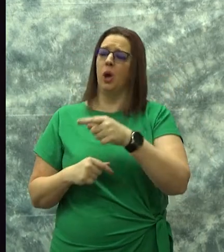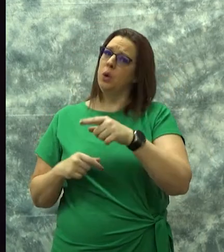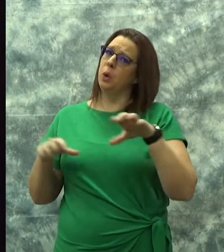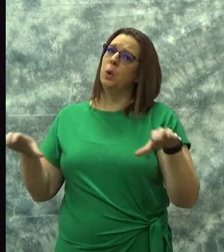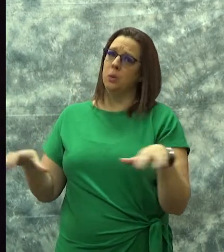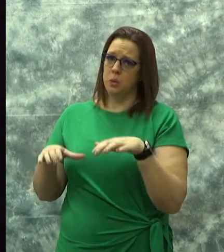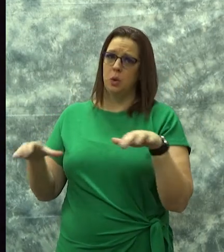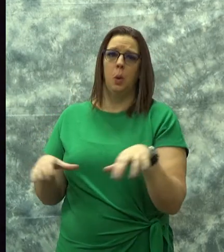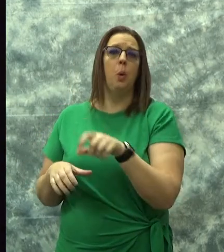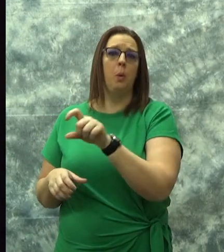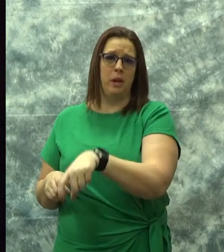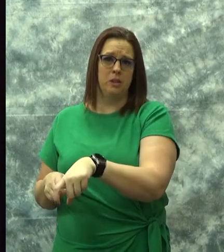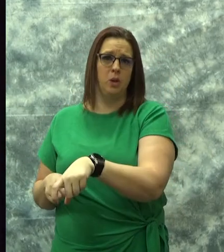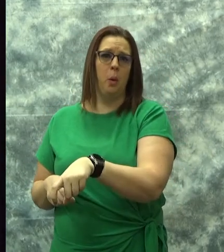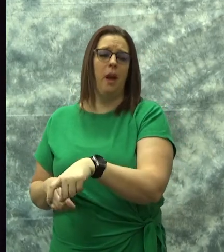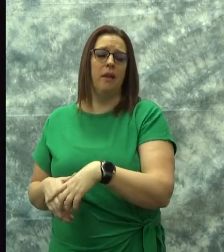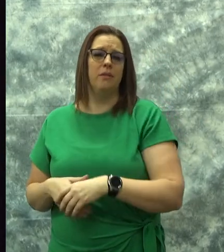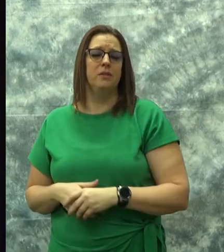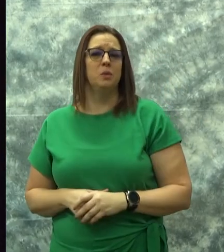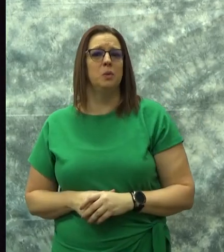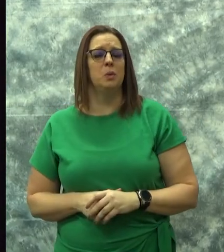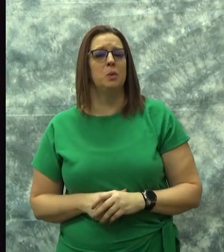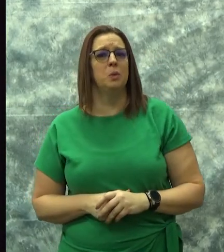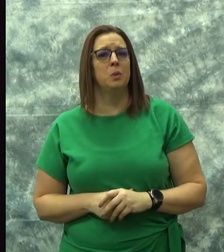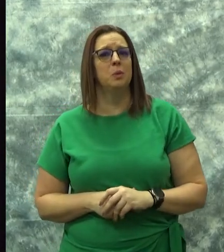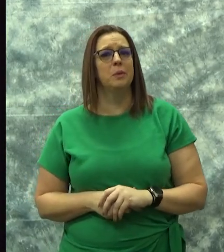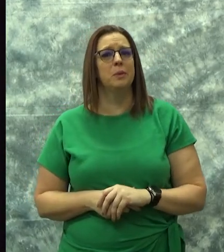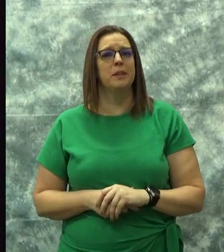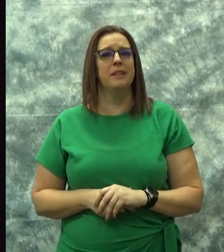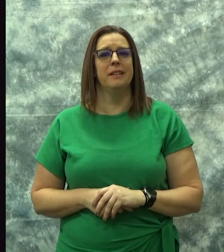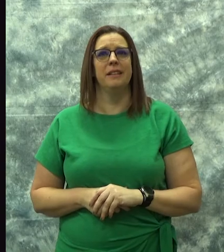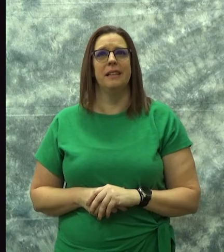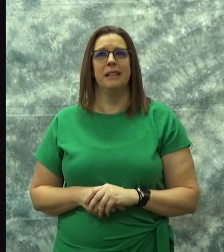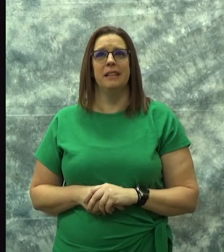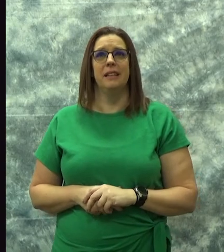high while you do you have to do.